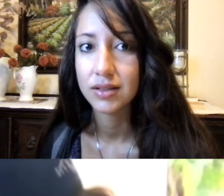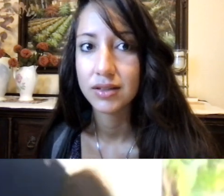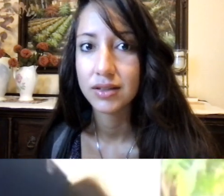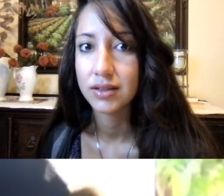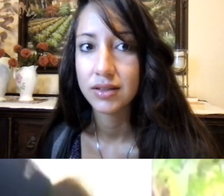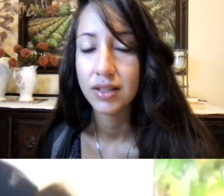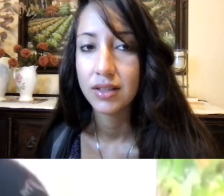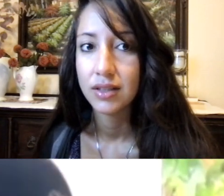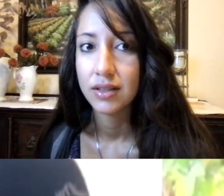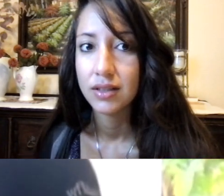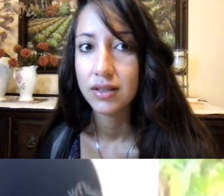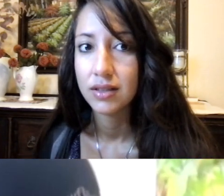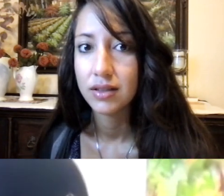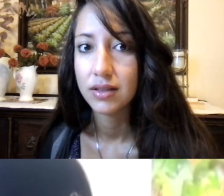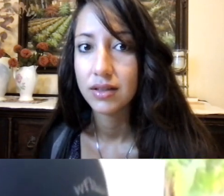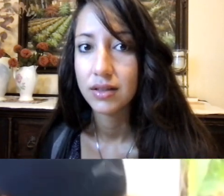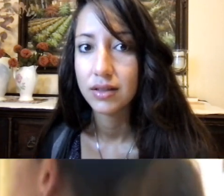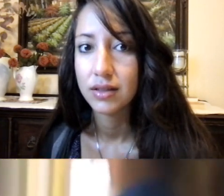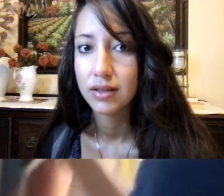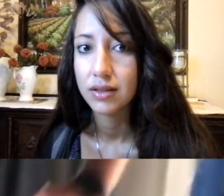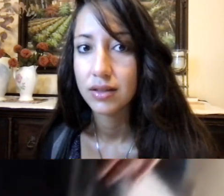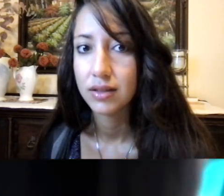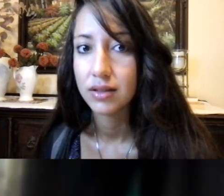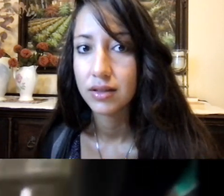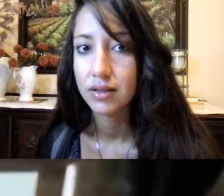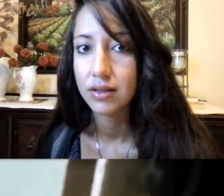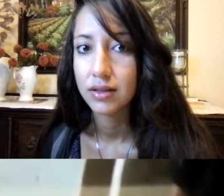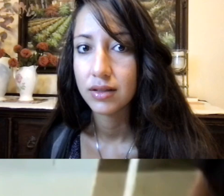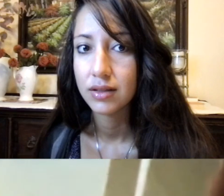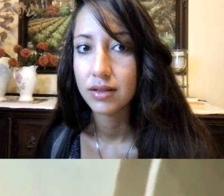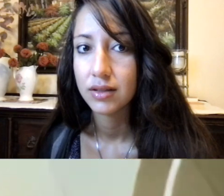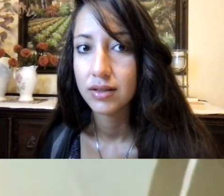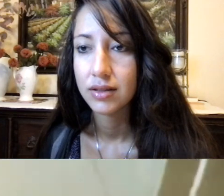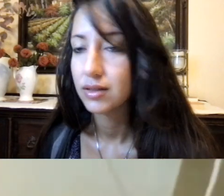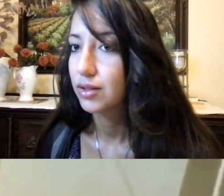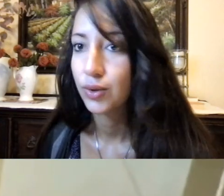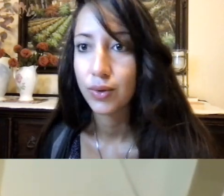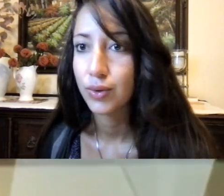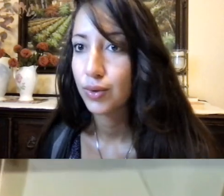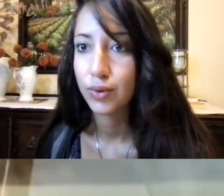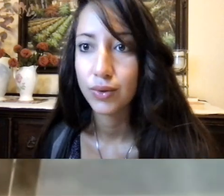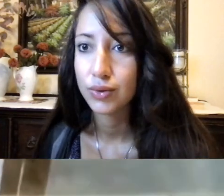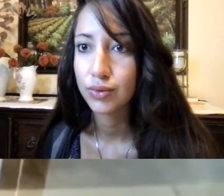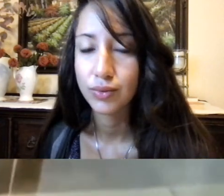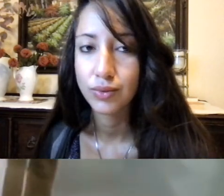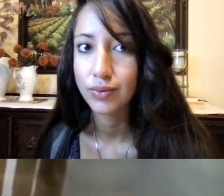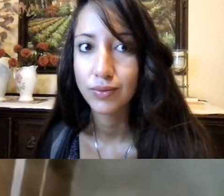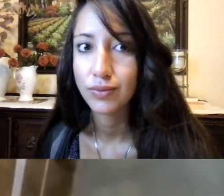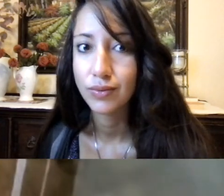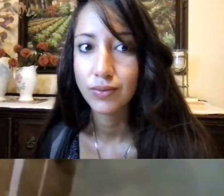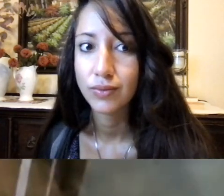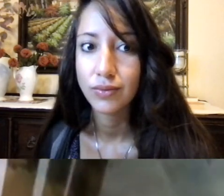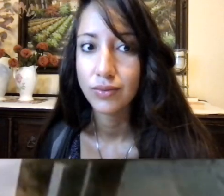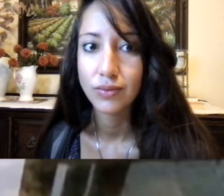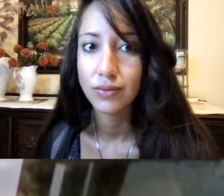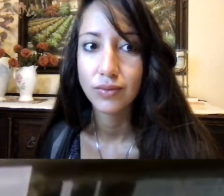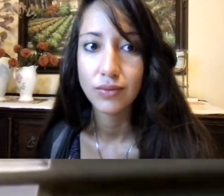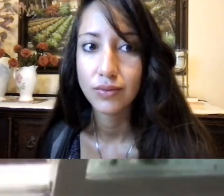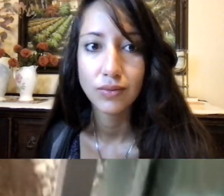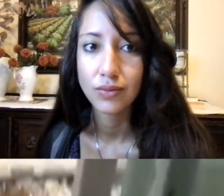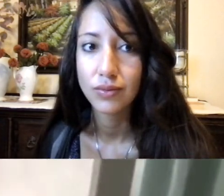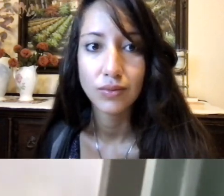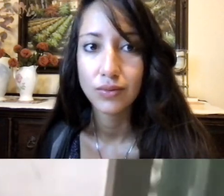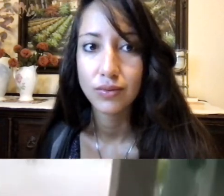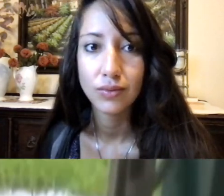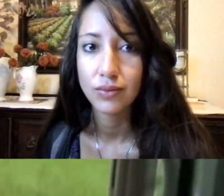Flooding here, but did you expect this much water in your house? Absolutely not. No. I was starting to get real nervous once the water starts,